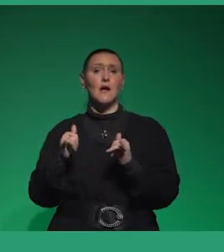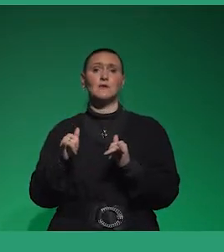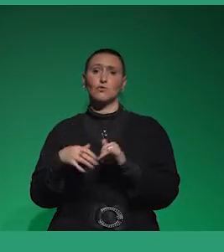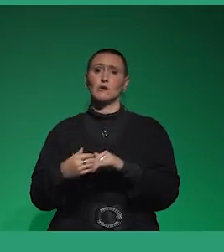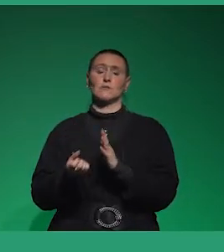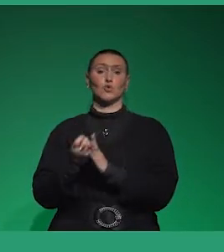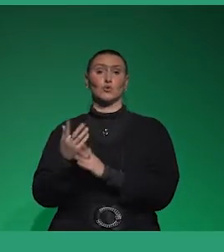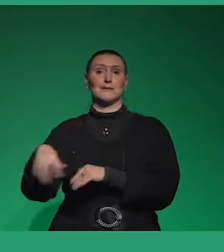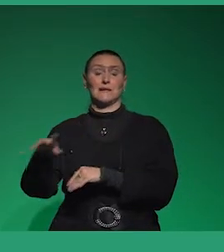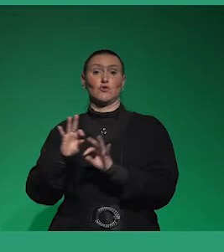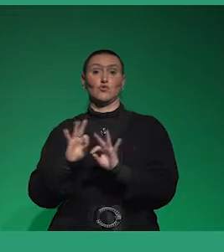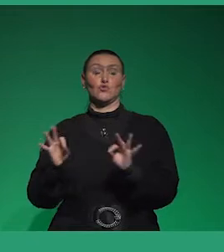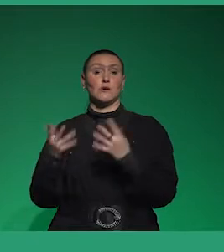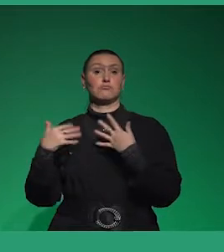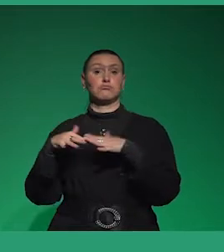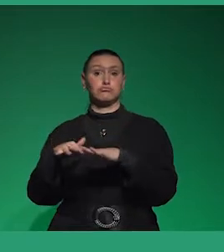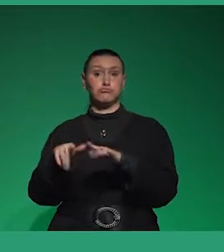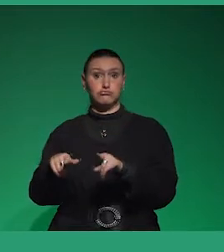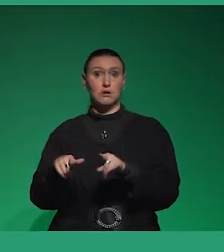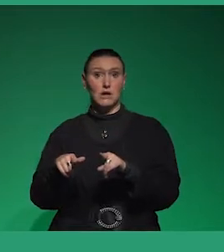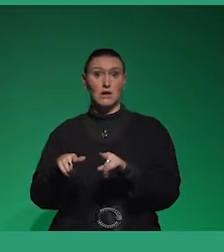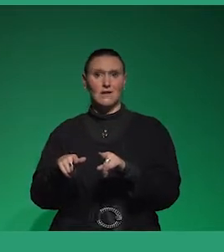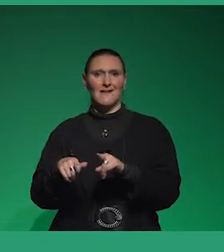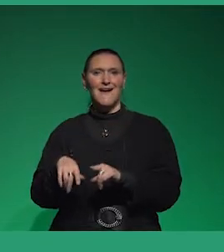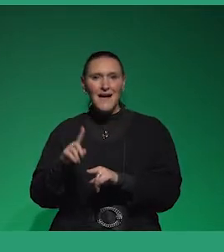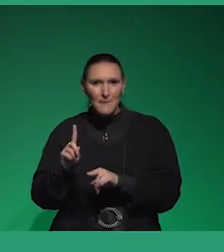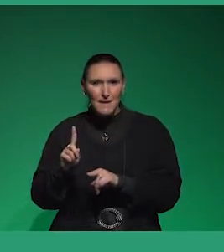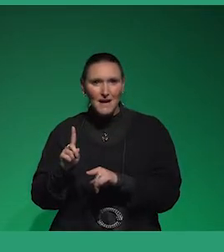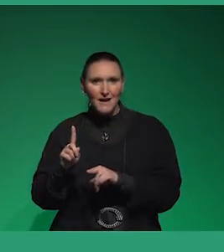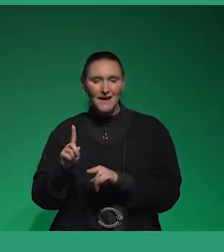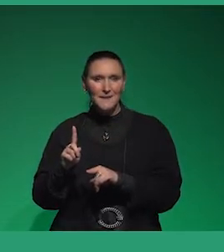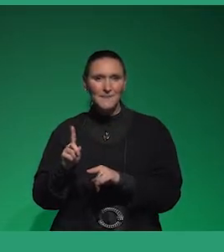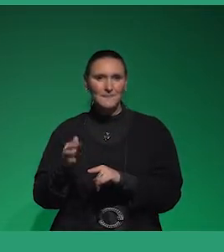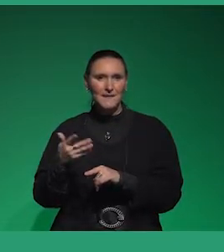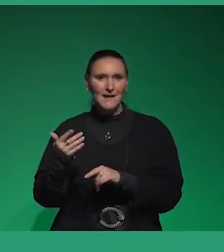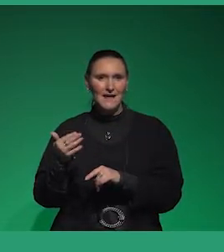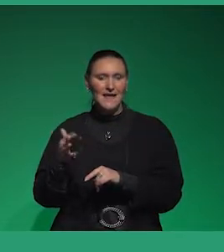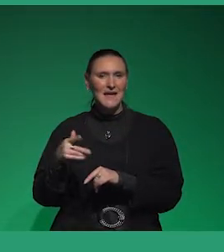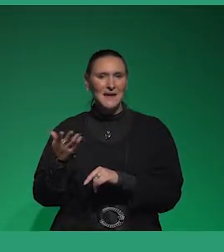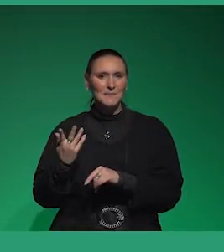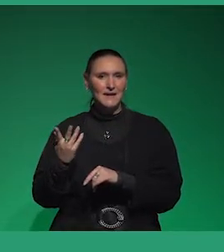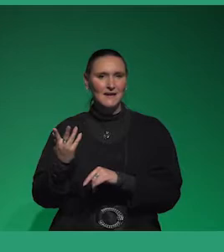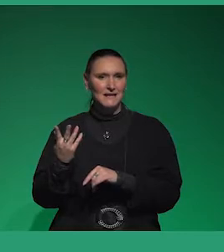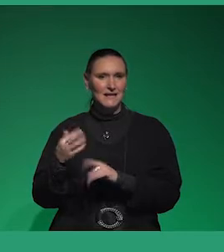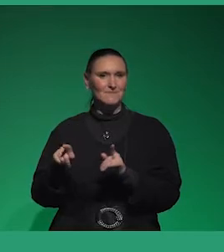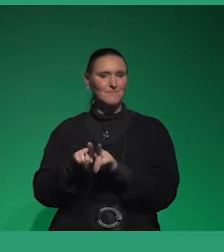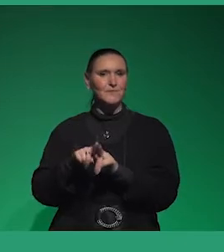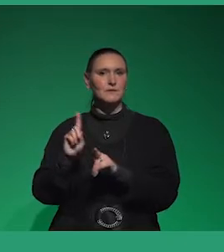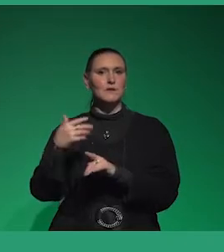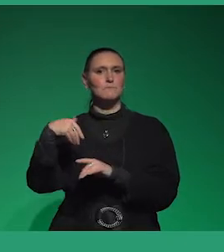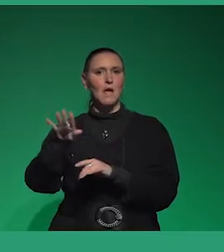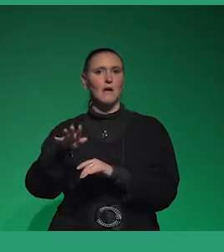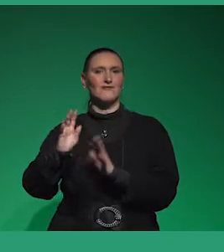produce, they make a lot of photosynthesis, but most of that photosynthetic assimilates are exported via